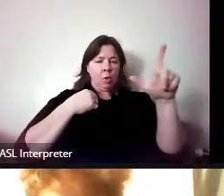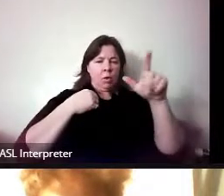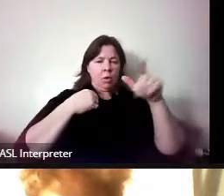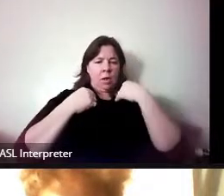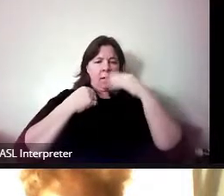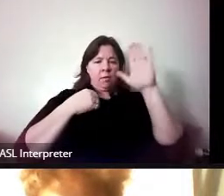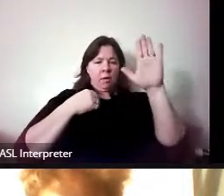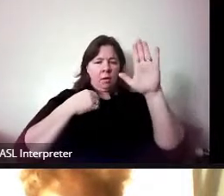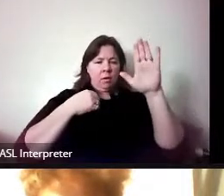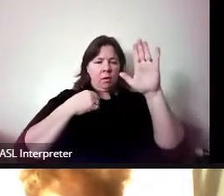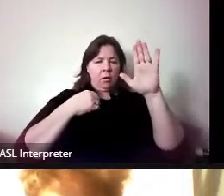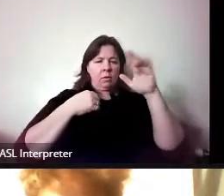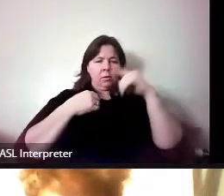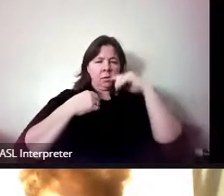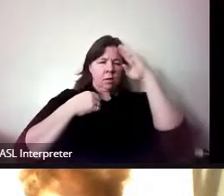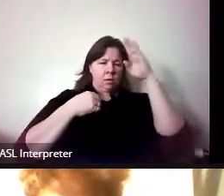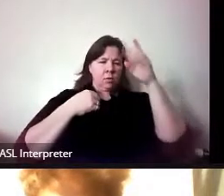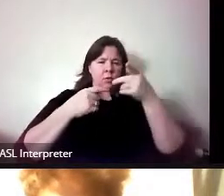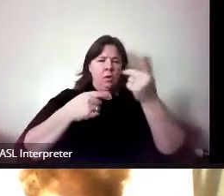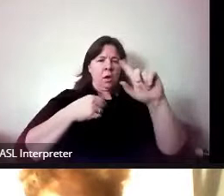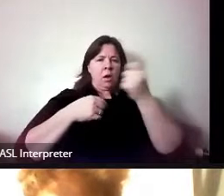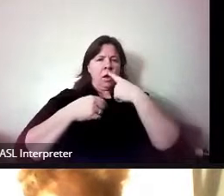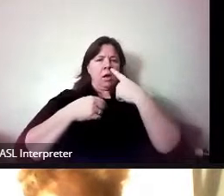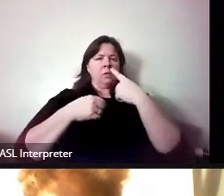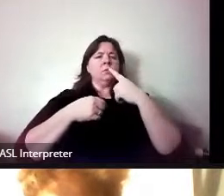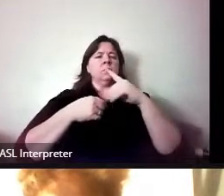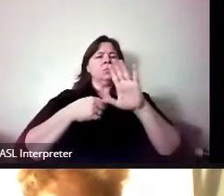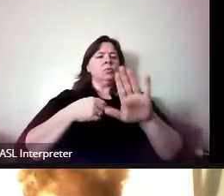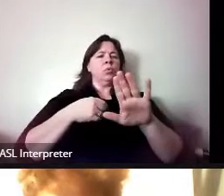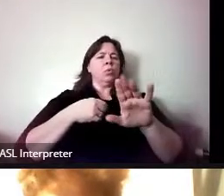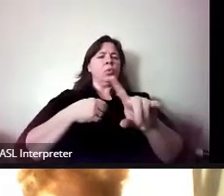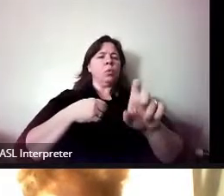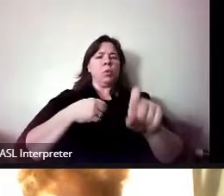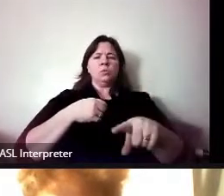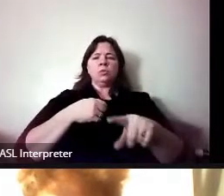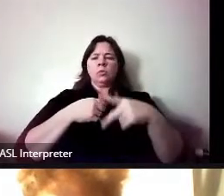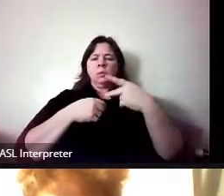hand raised. Can you please ask your question?